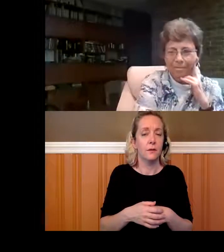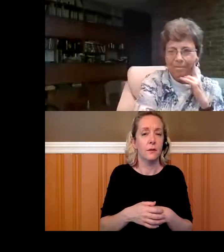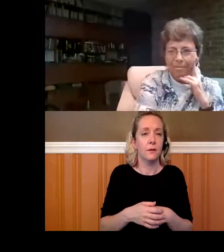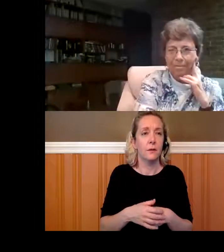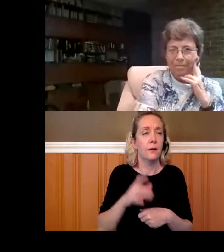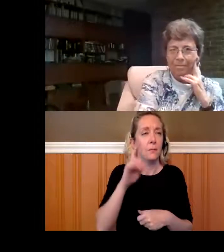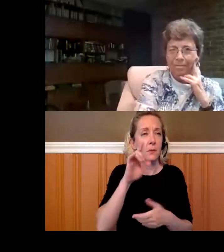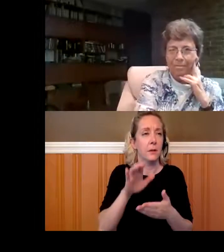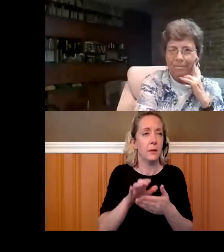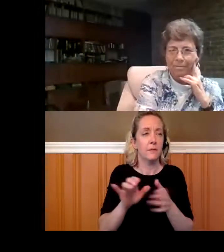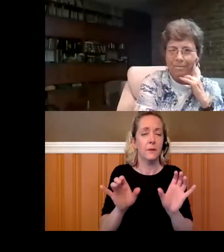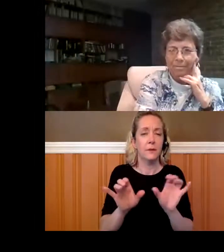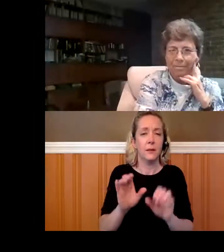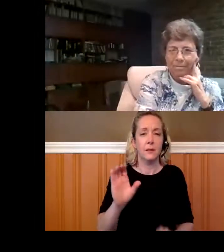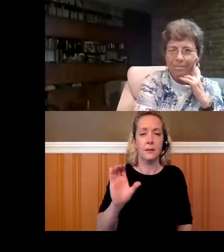Messiah.